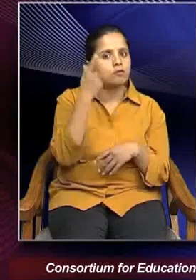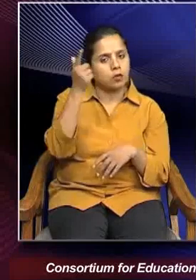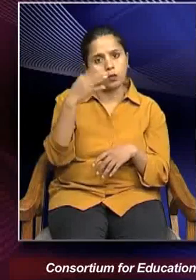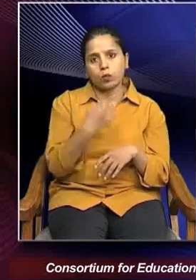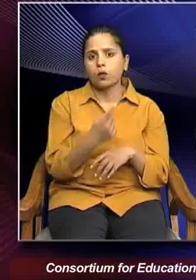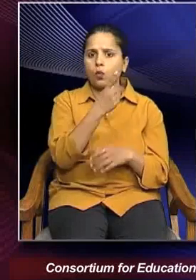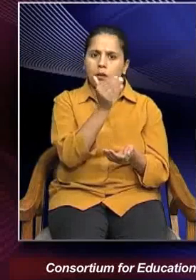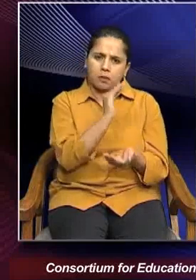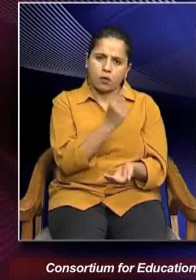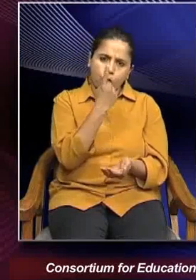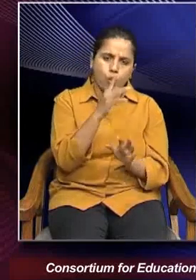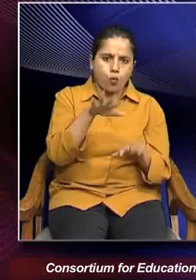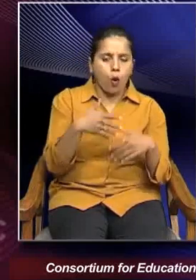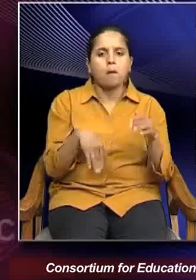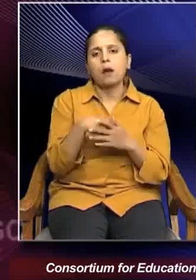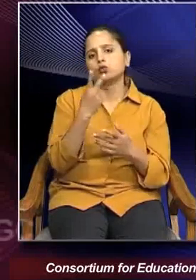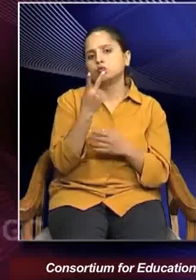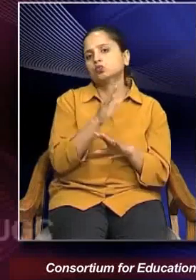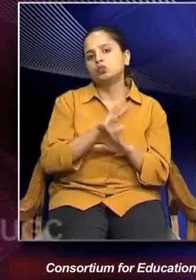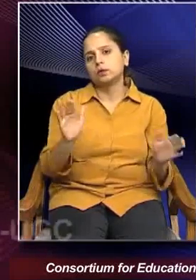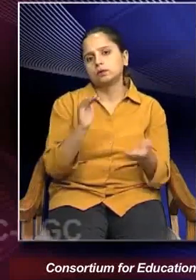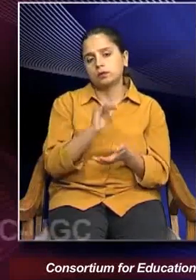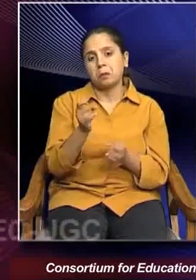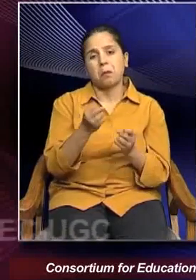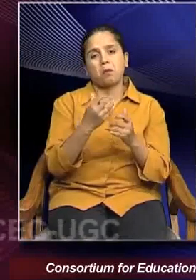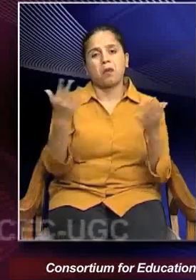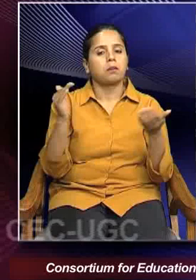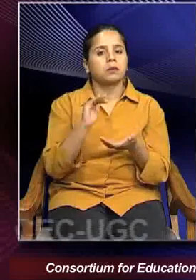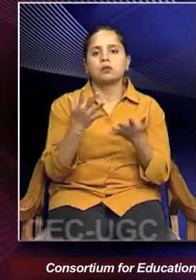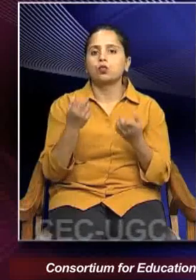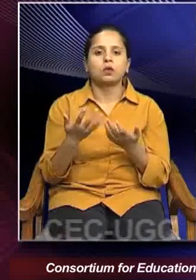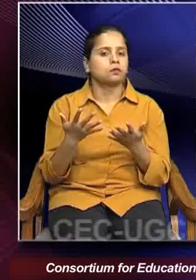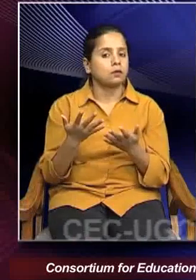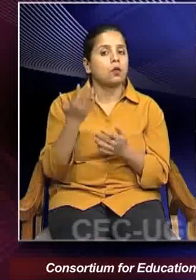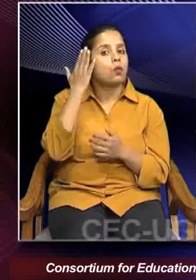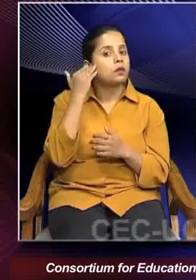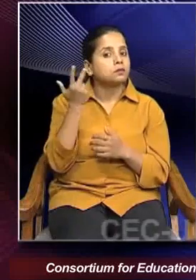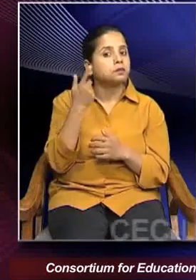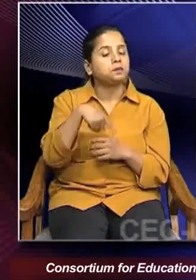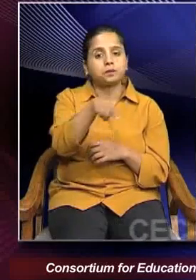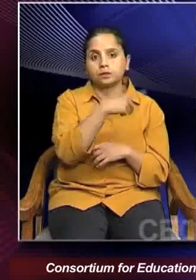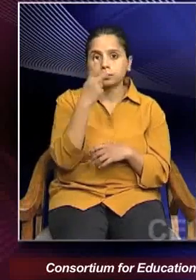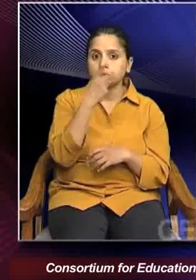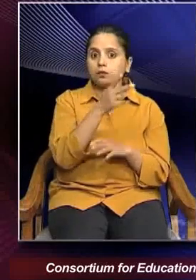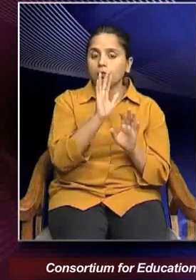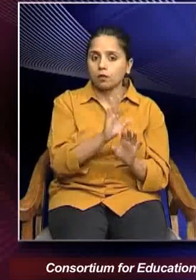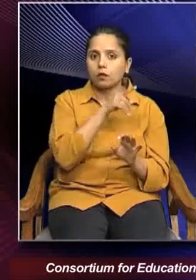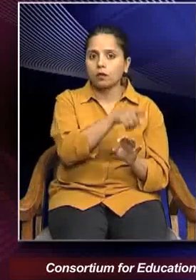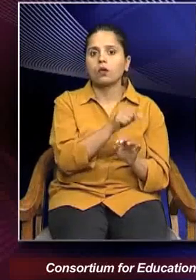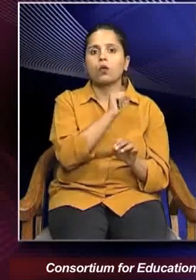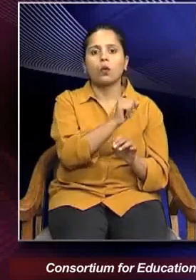one kid or maximum two kids rather than having more number of children. Why? Because they have been able to